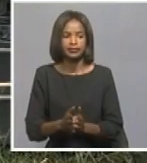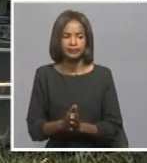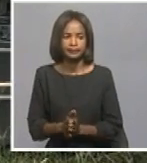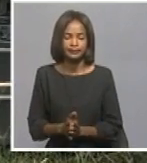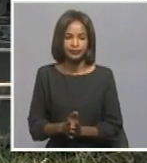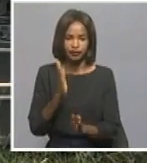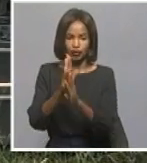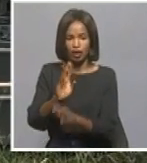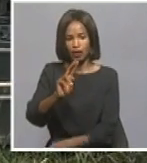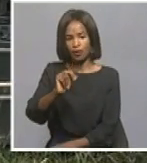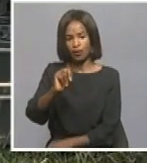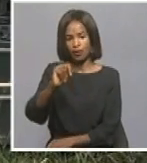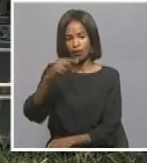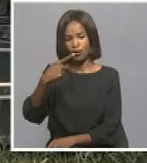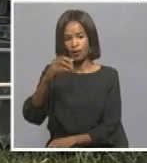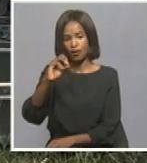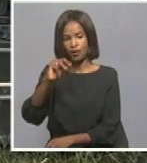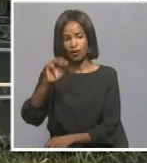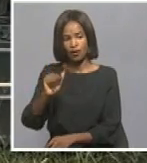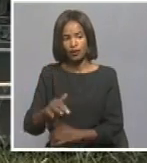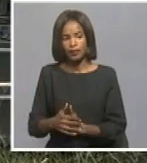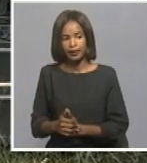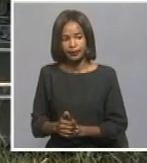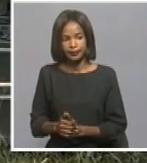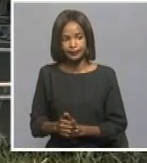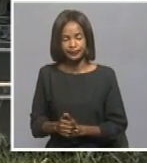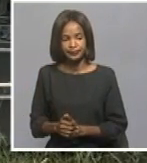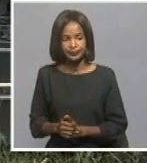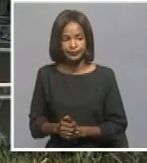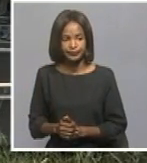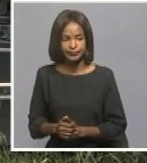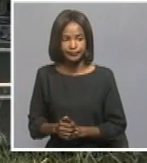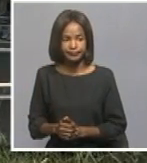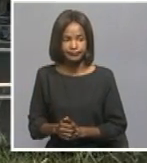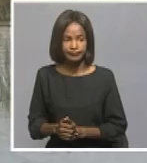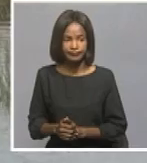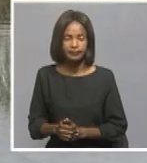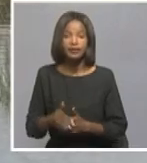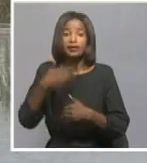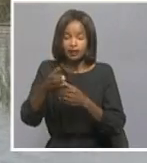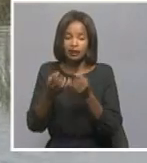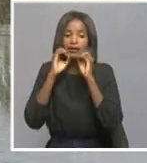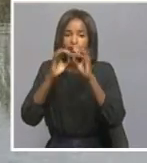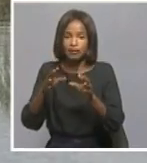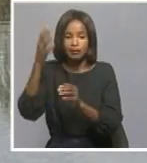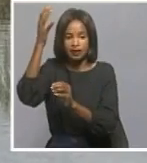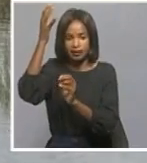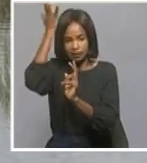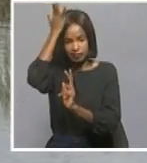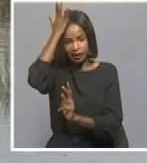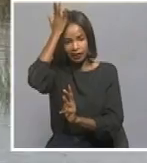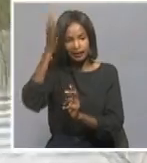Ngoma. We'll give the whole set once we've discussed in detail with the Indunas. Residents of